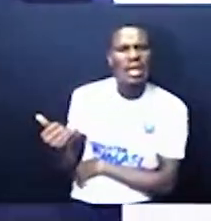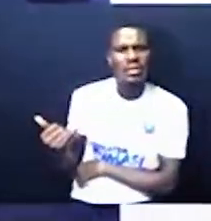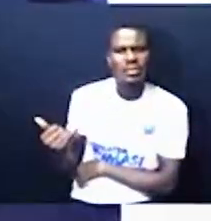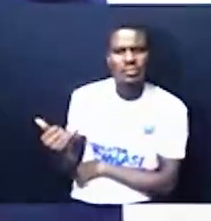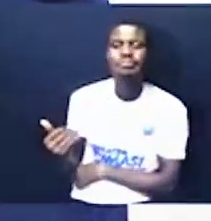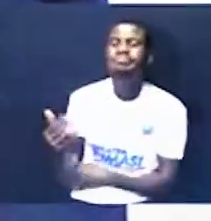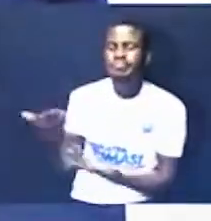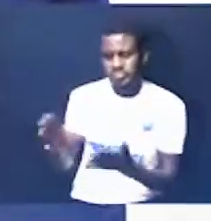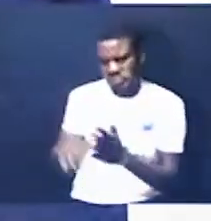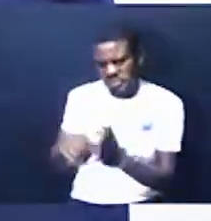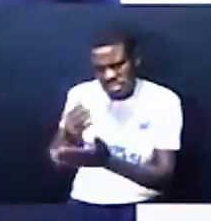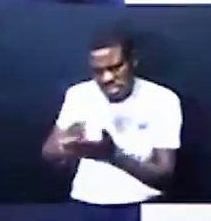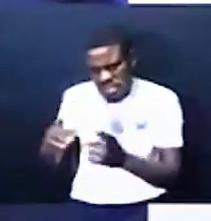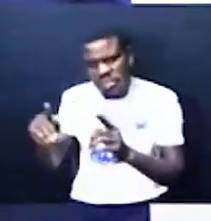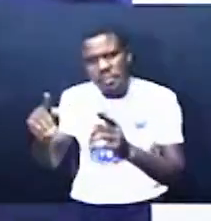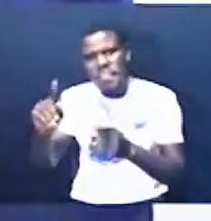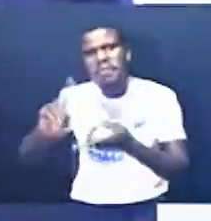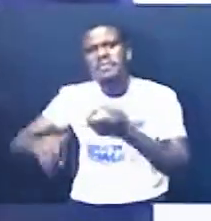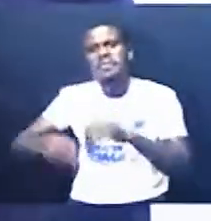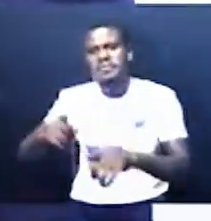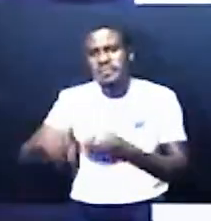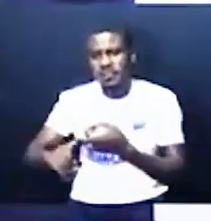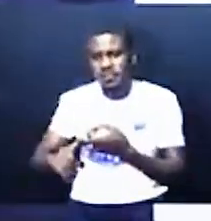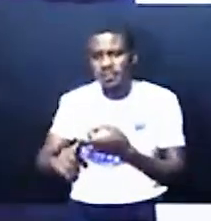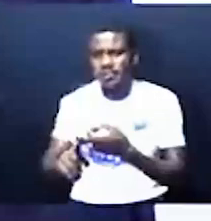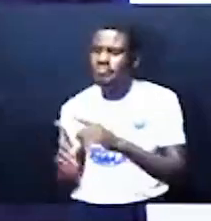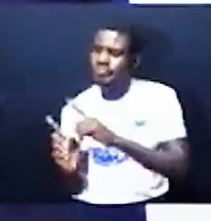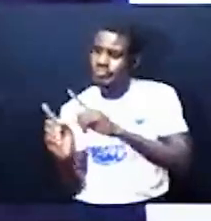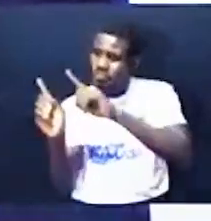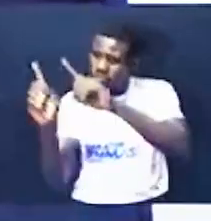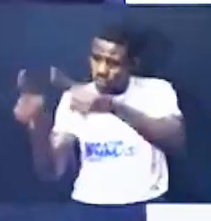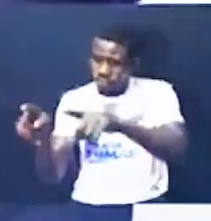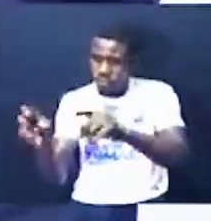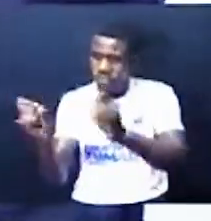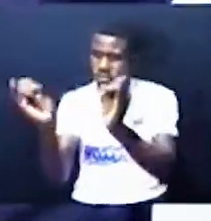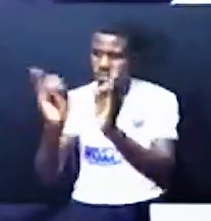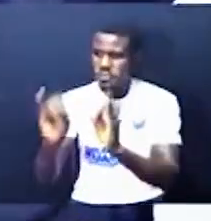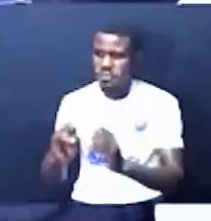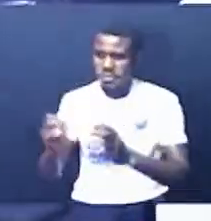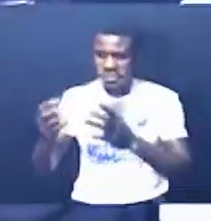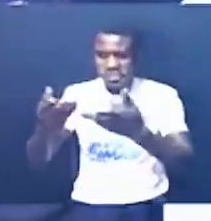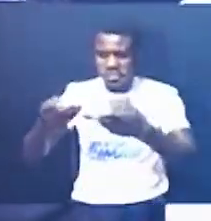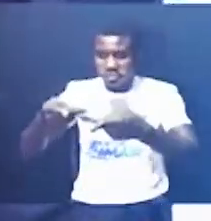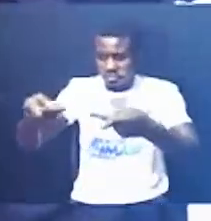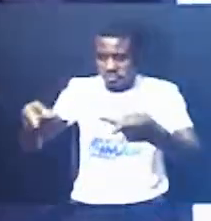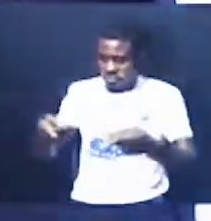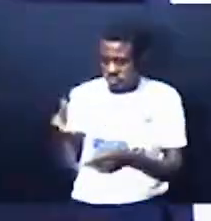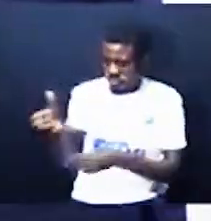Some friends of ours stole themselves to the shrine. They